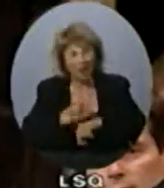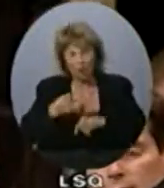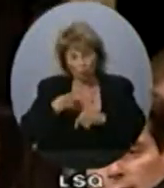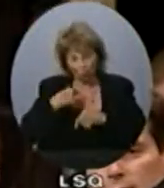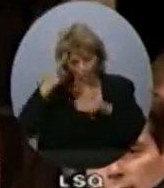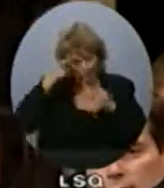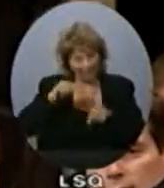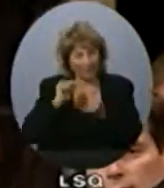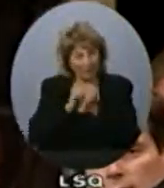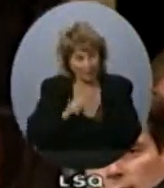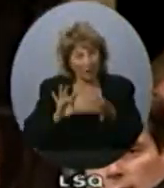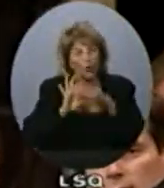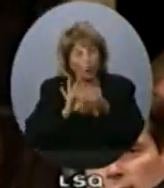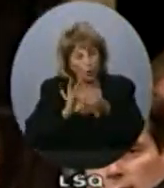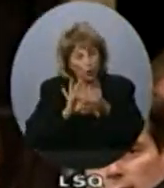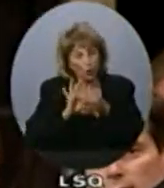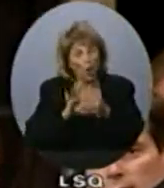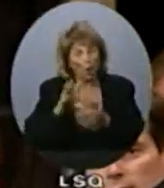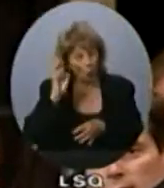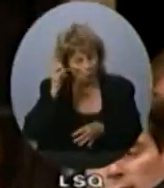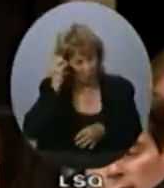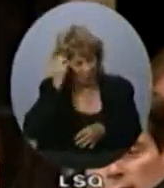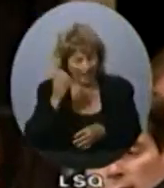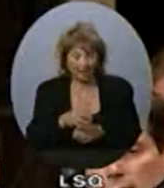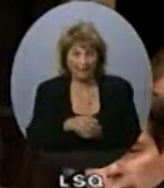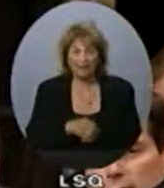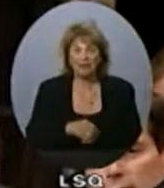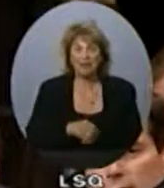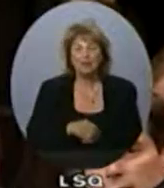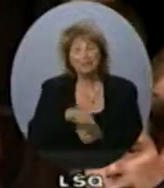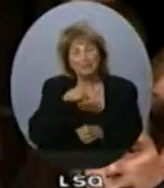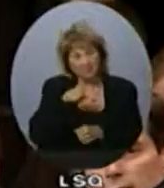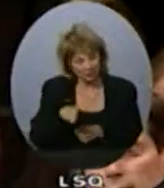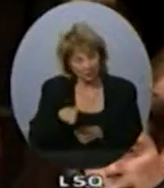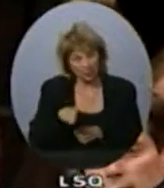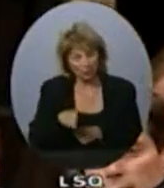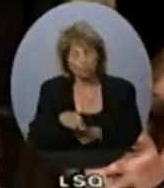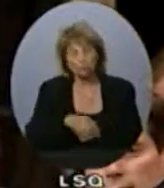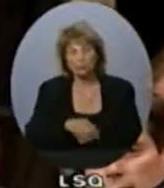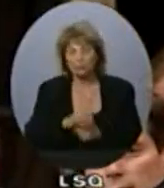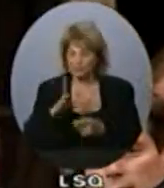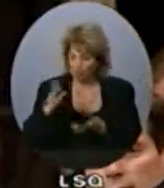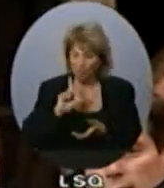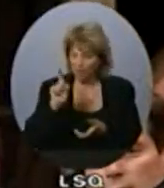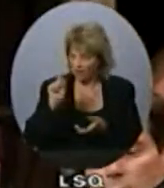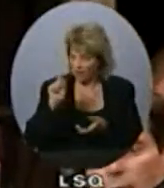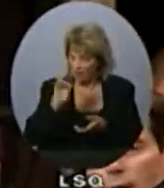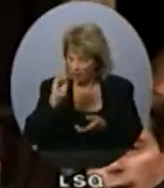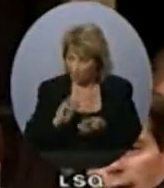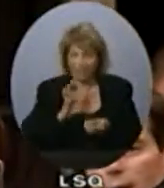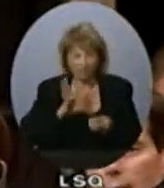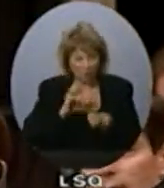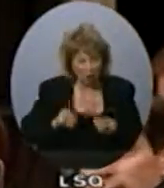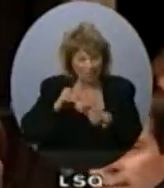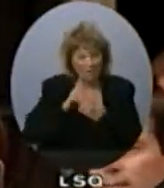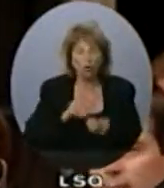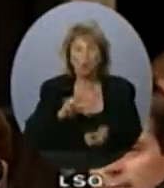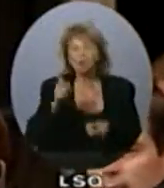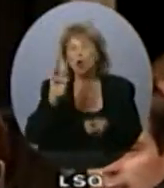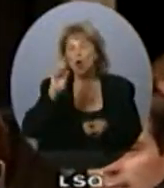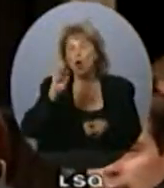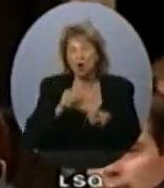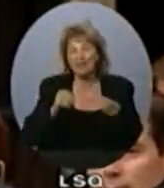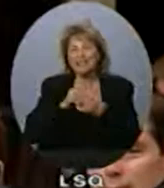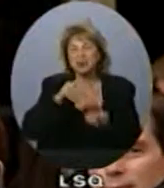$12 billion annual boost to Canada's economy, 80,000 new jobs for Canadian